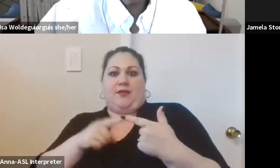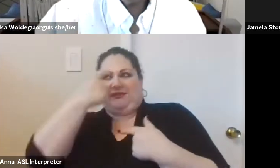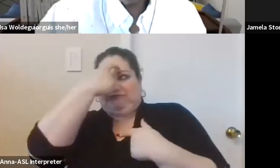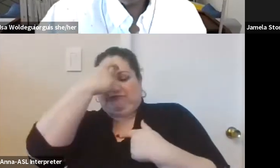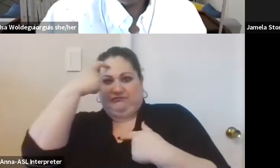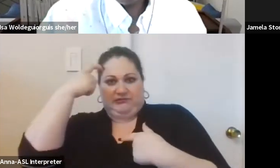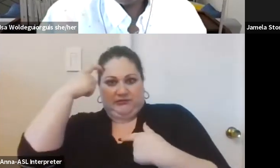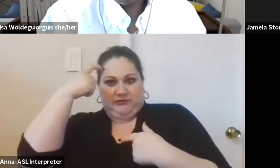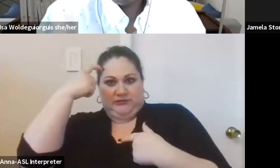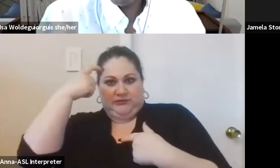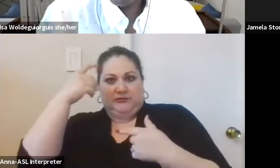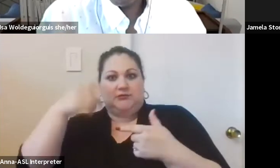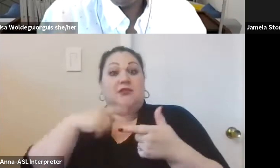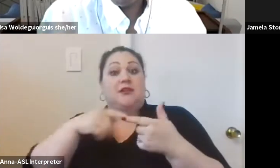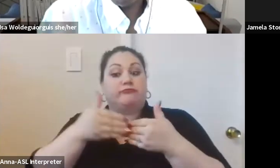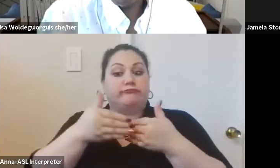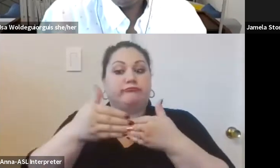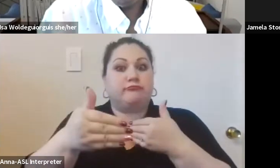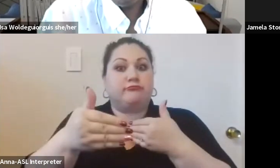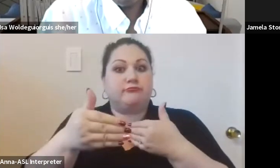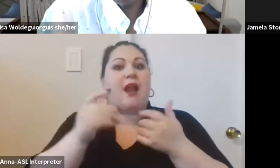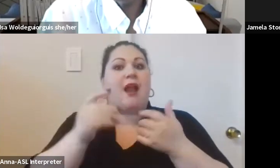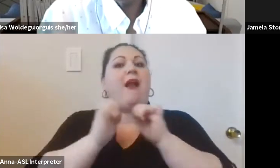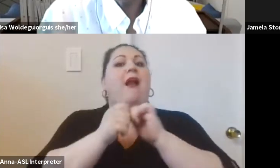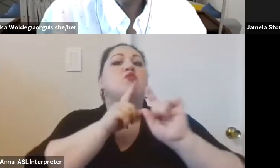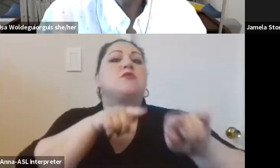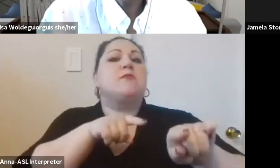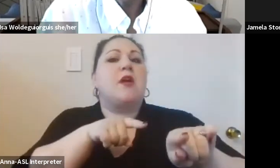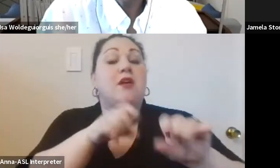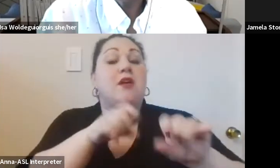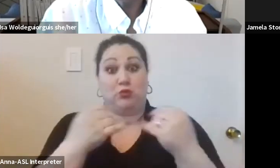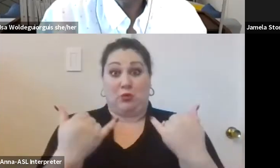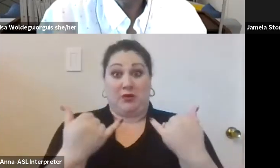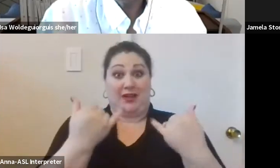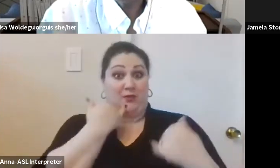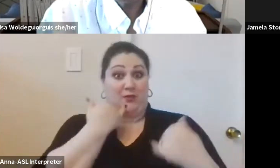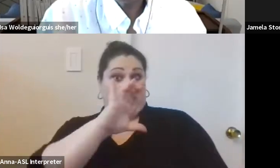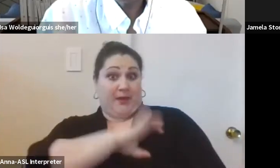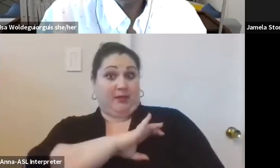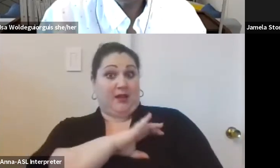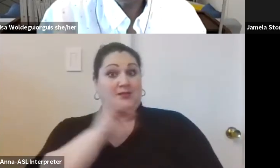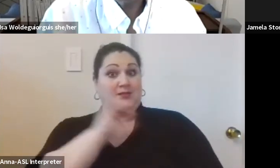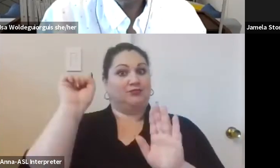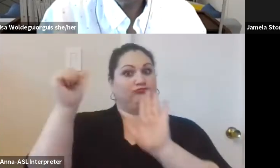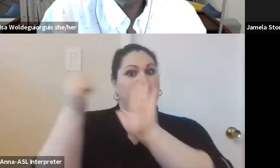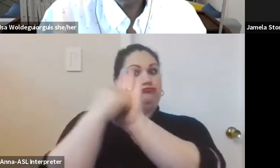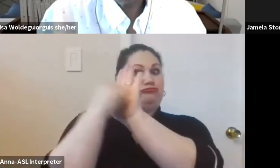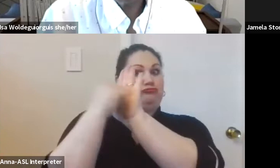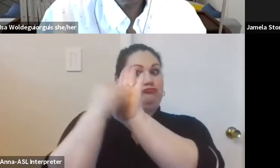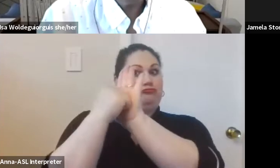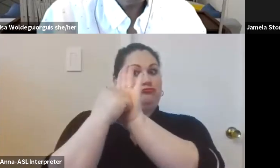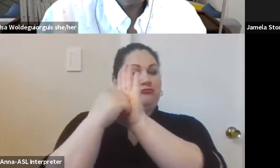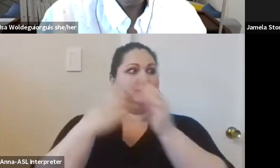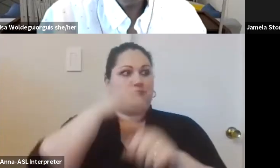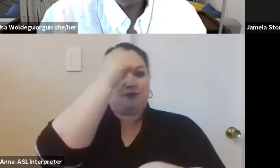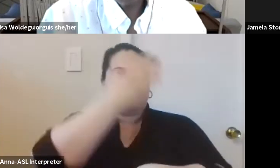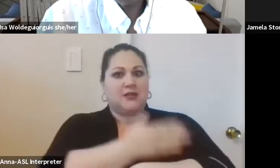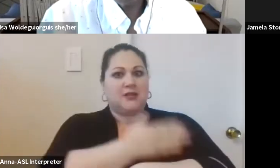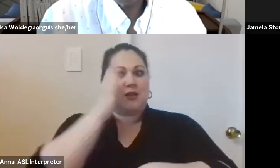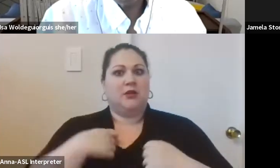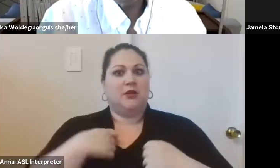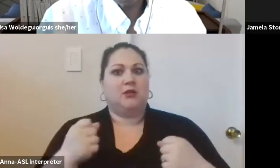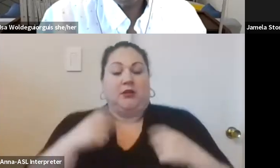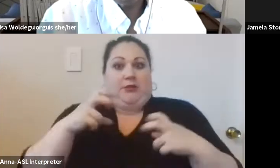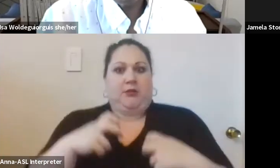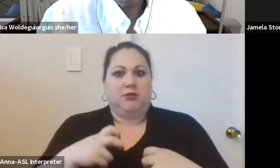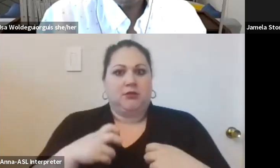respond to things that may happen to them. So now if the police come knocking at the door, he would jump, he would be fearful. If he saw